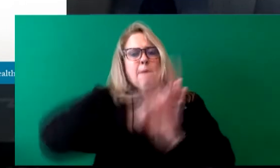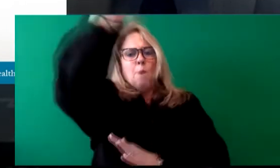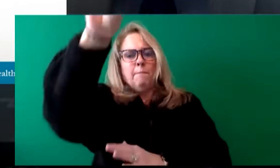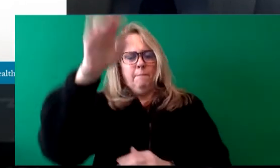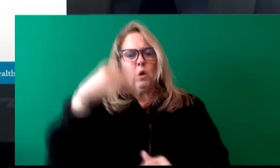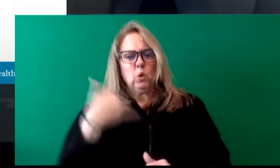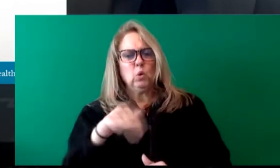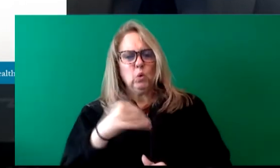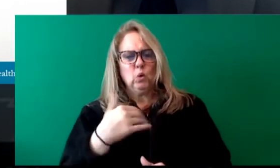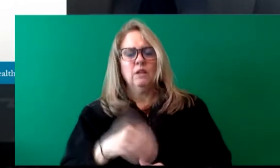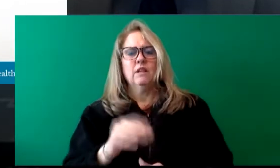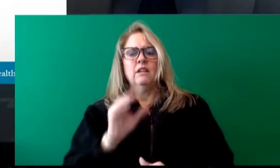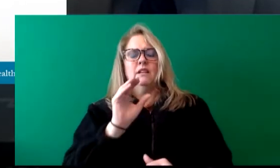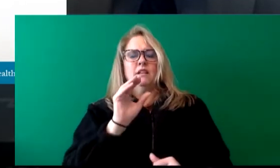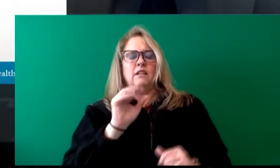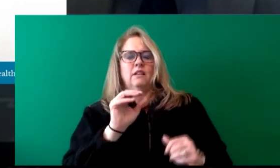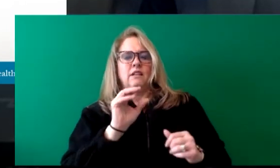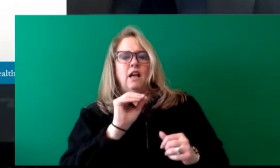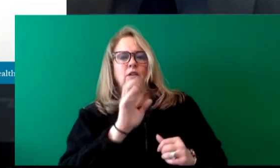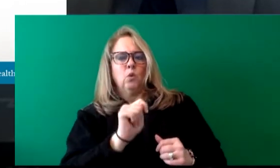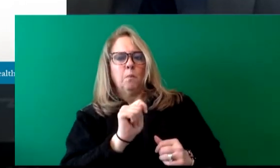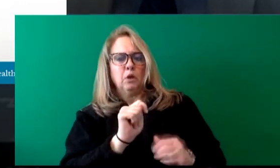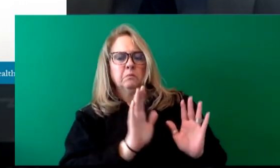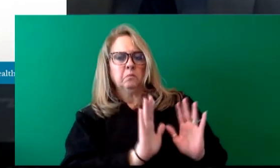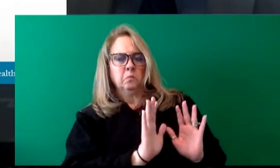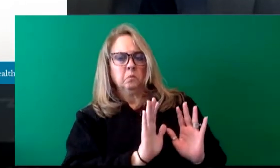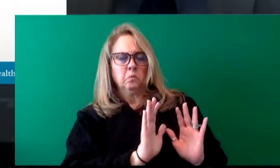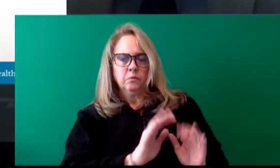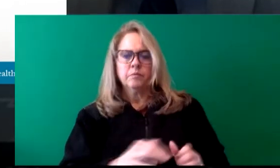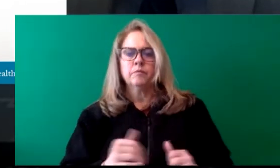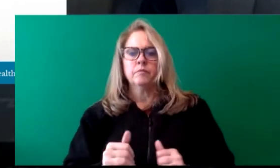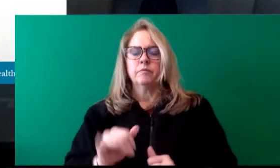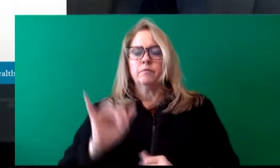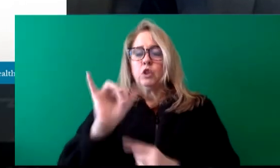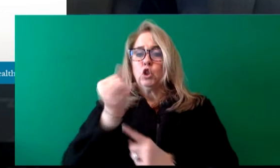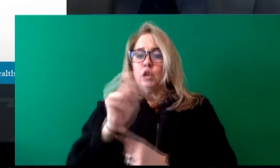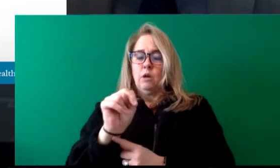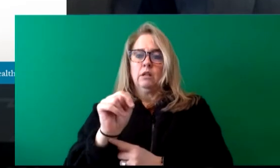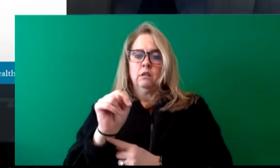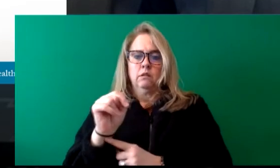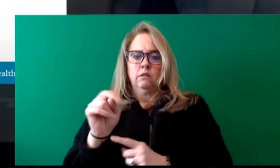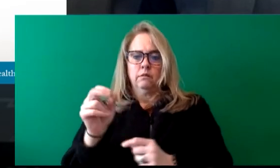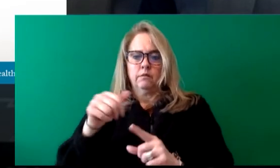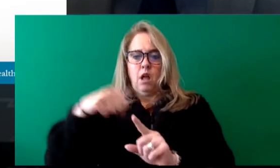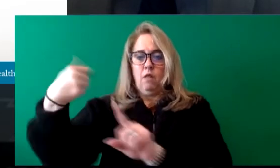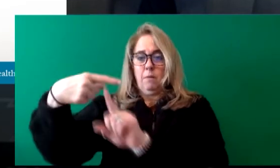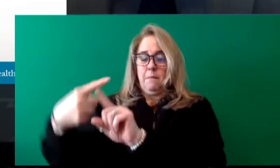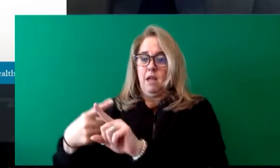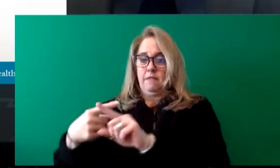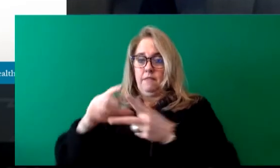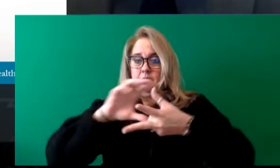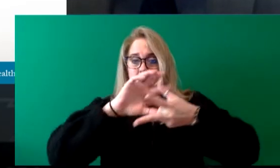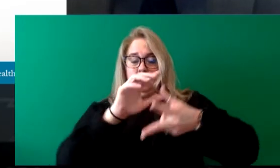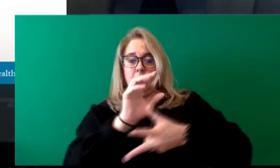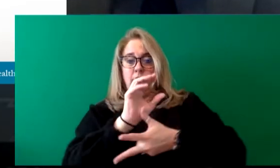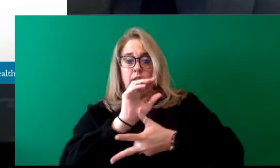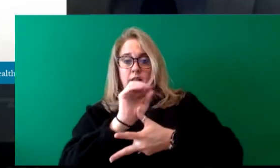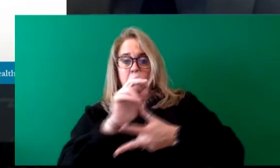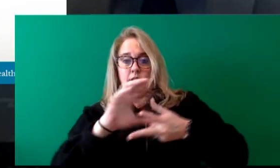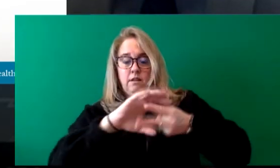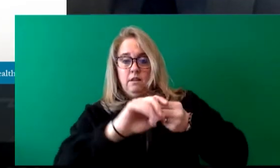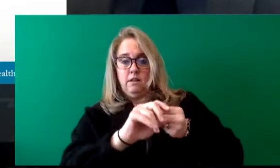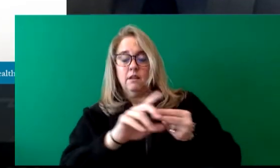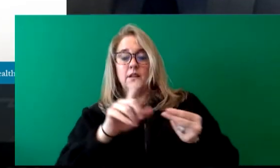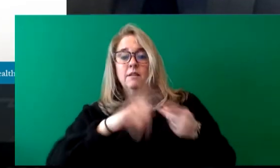7 to 10 more admissions per day in January than the previous 3 months. And the deaths, while we did have our